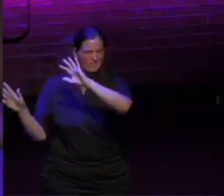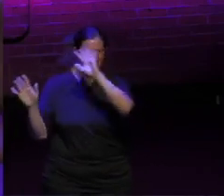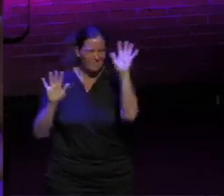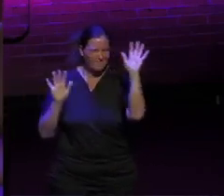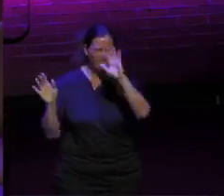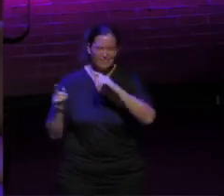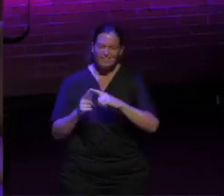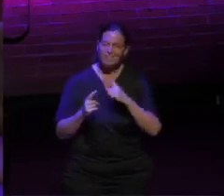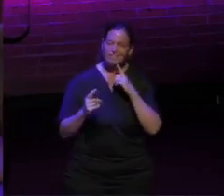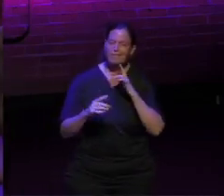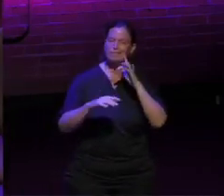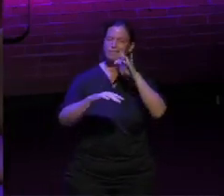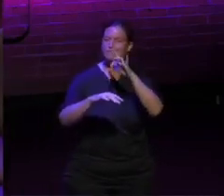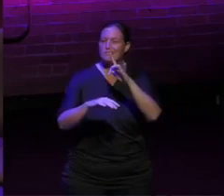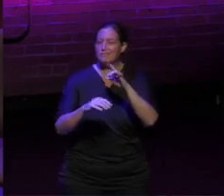we reach the